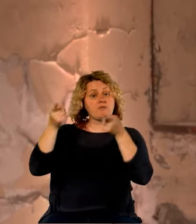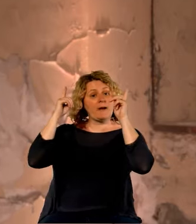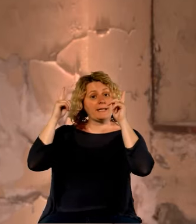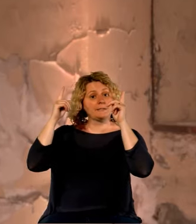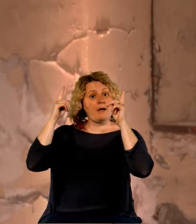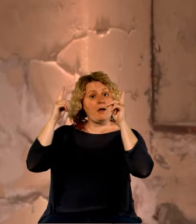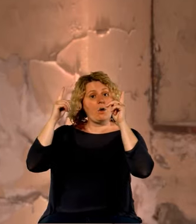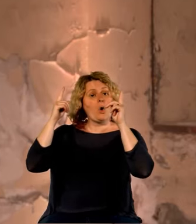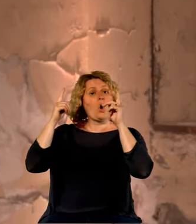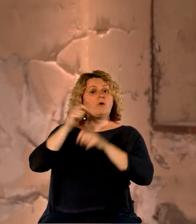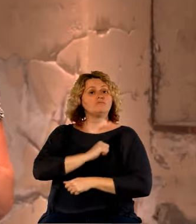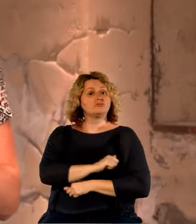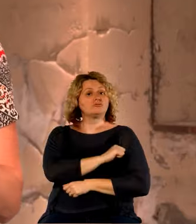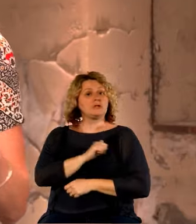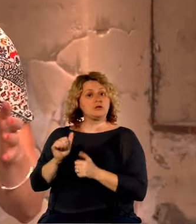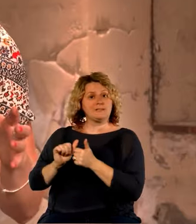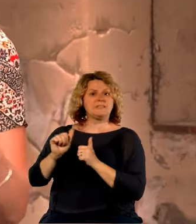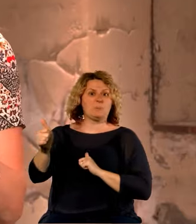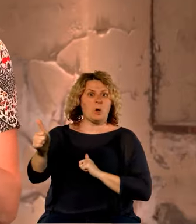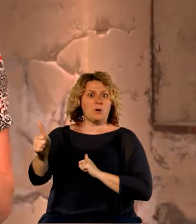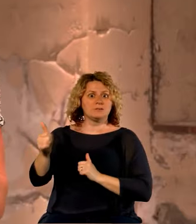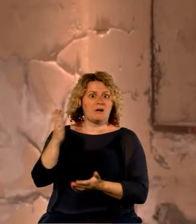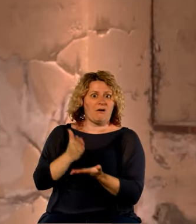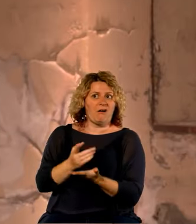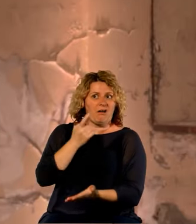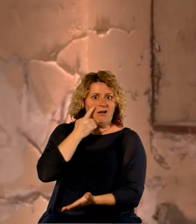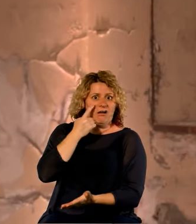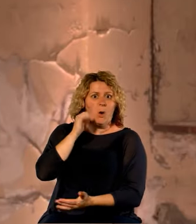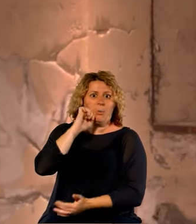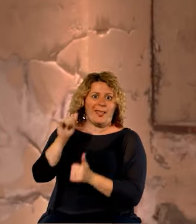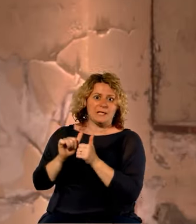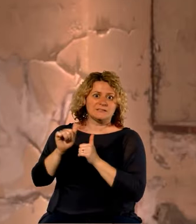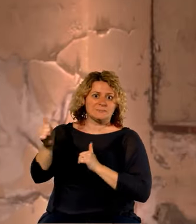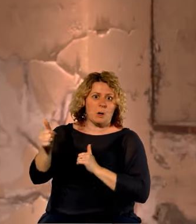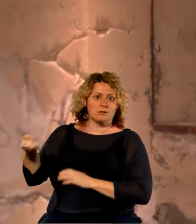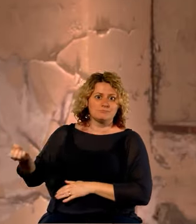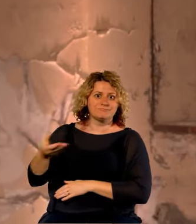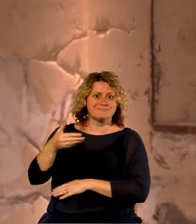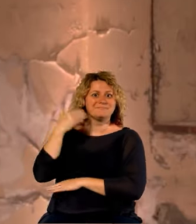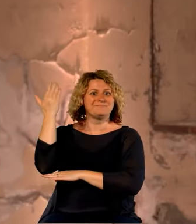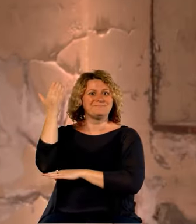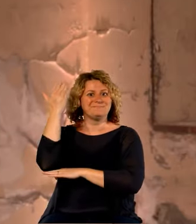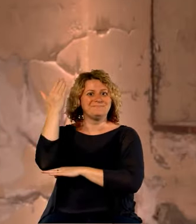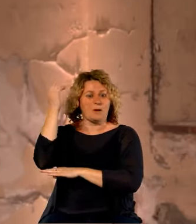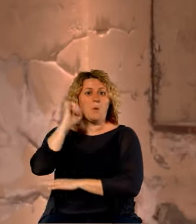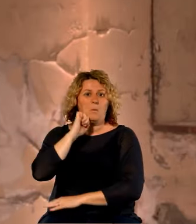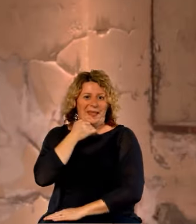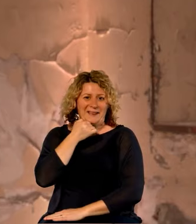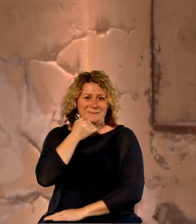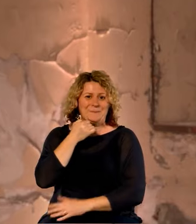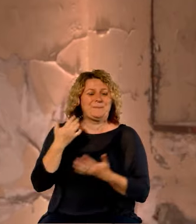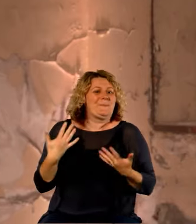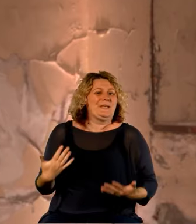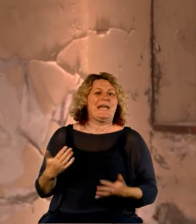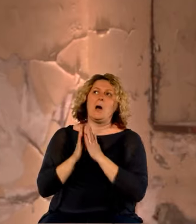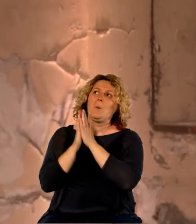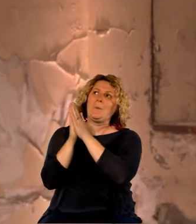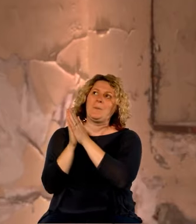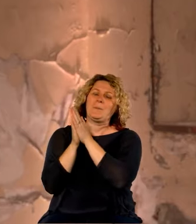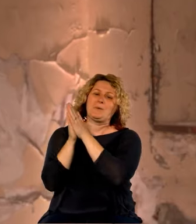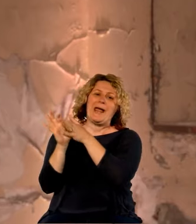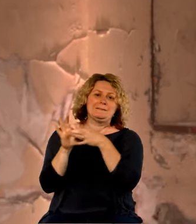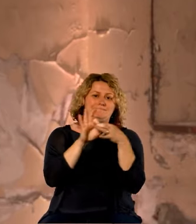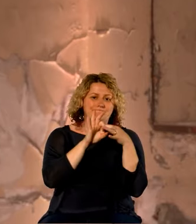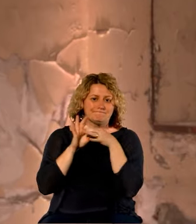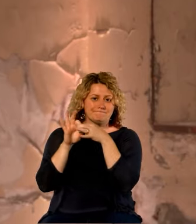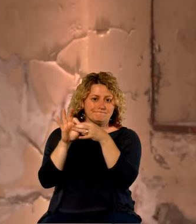Cambridge United. So if Dano doesn't bring in a sporting illustration to his talk, I'm going to be disappointed. Let's pray as they bring God's word to